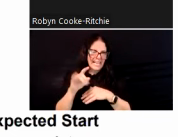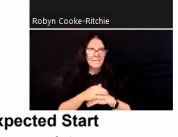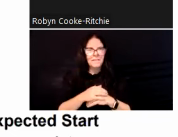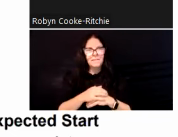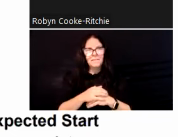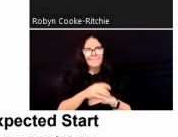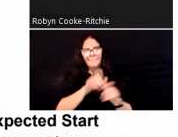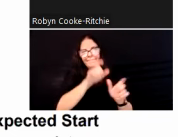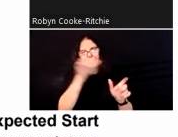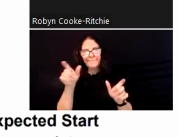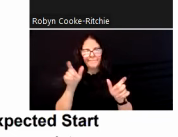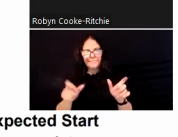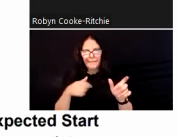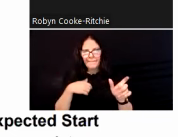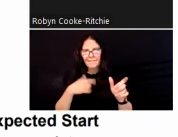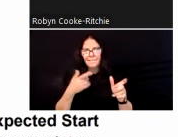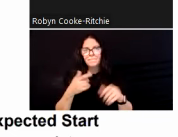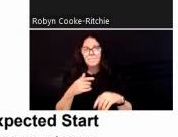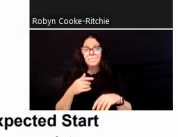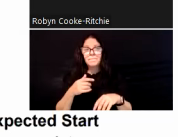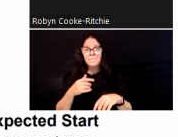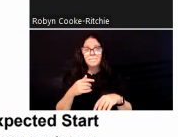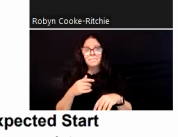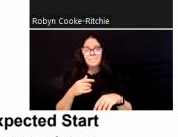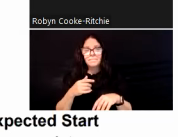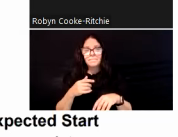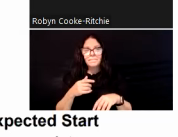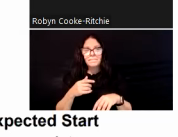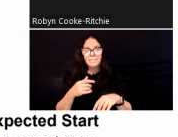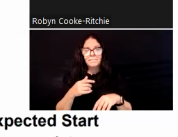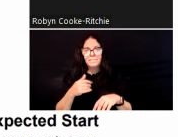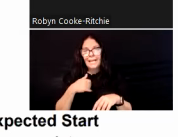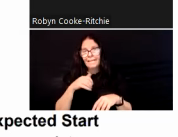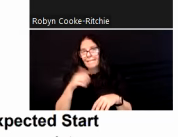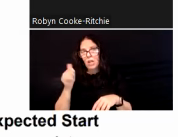There is, of course, also on the top right, another desk aid related to the